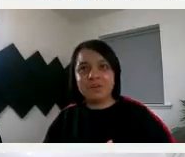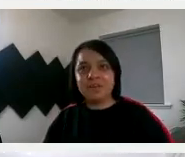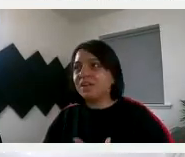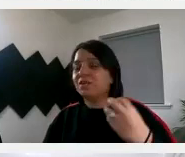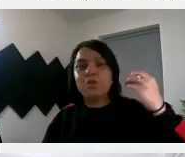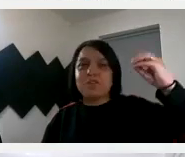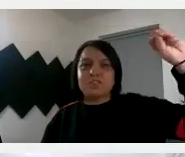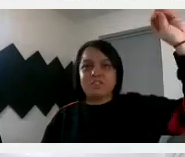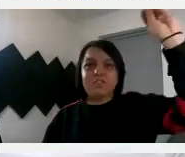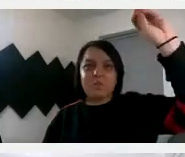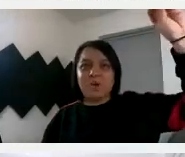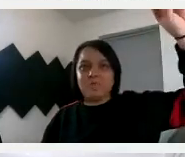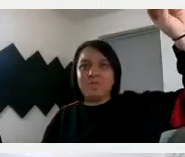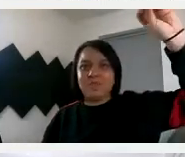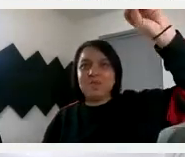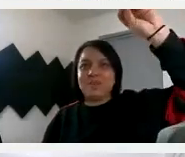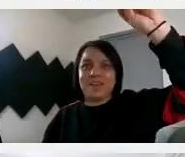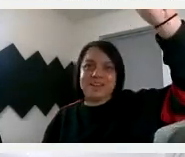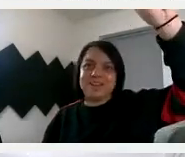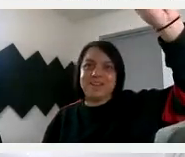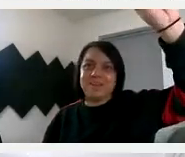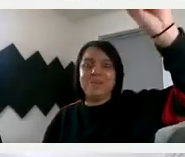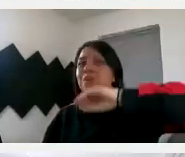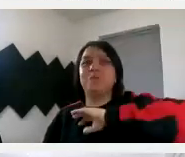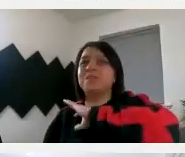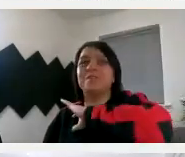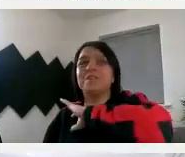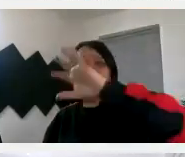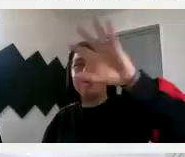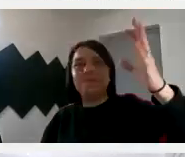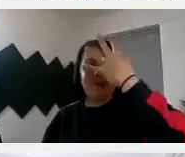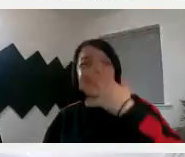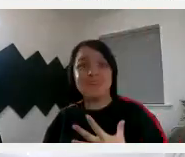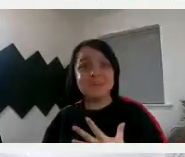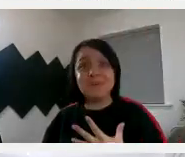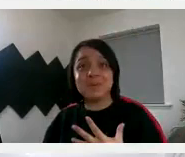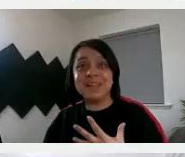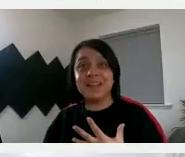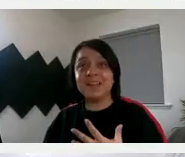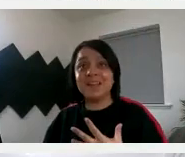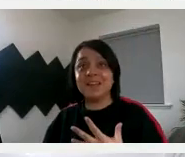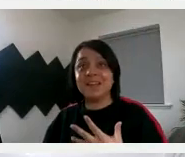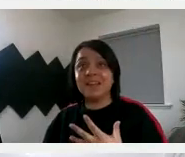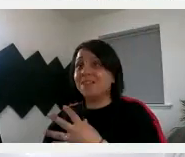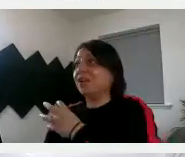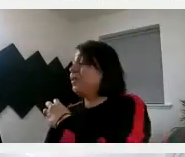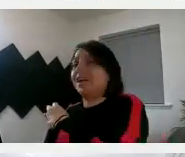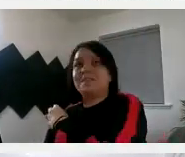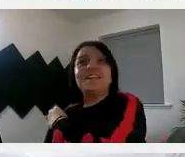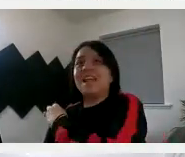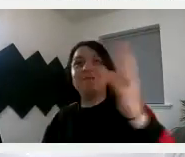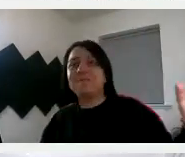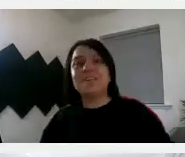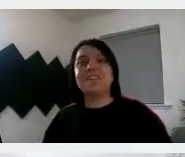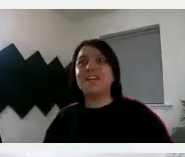feel? We've gone to the top of the UK. We thought we was going to be the only brown-faced people here, not knowing that